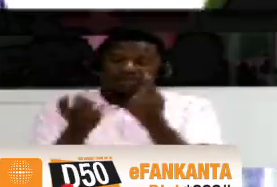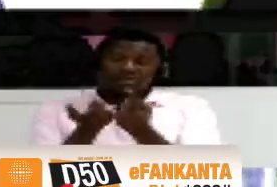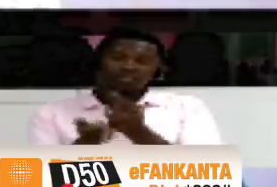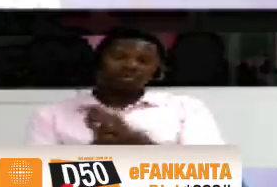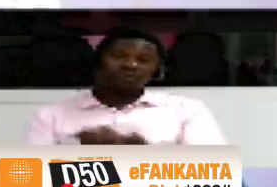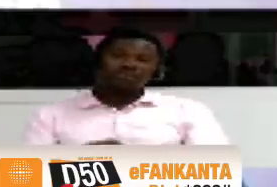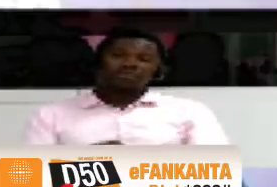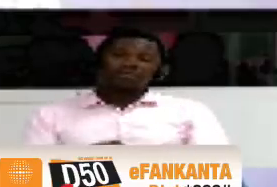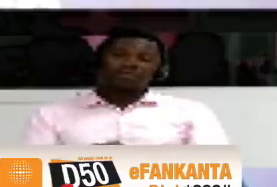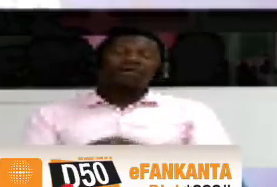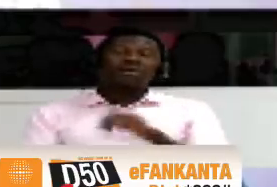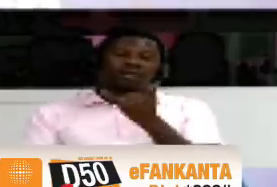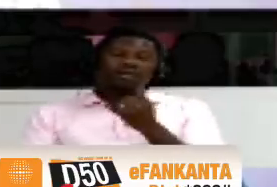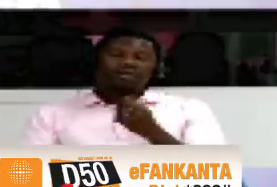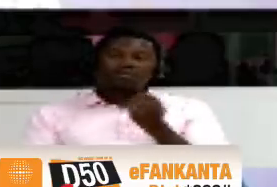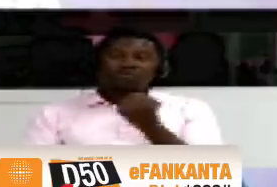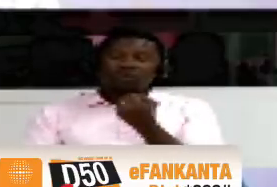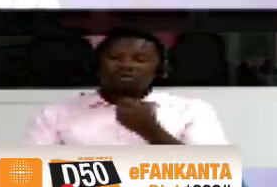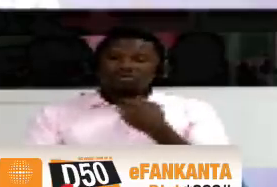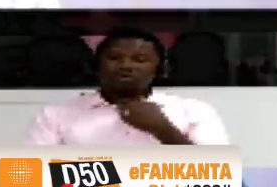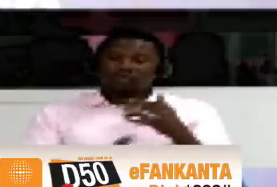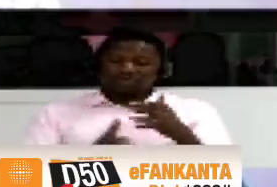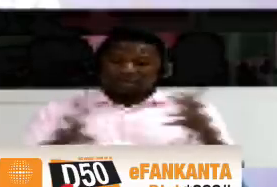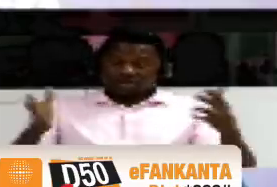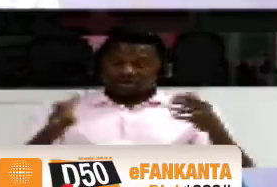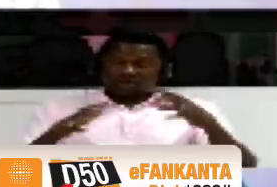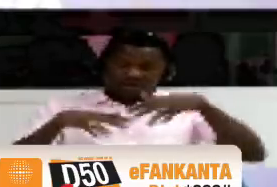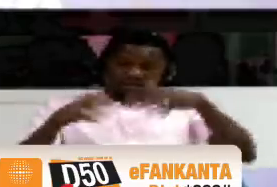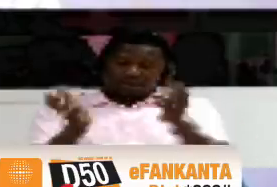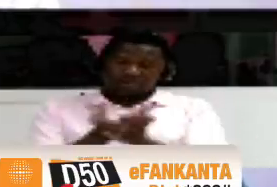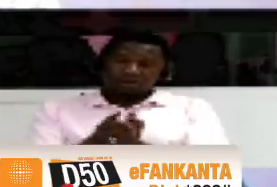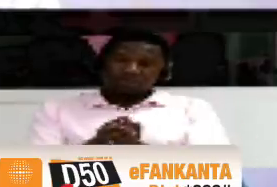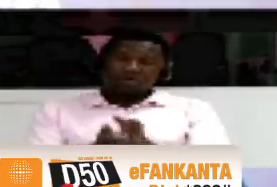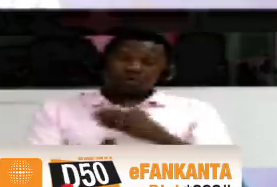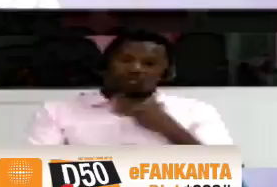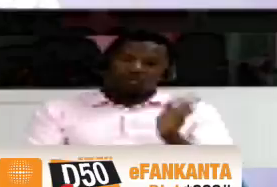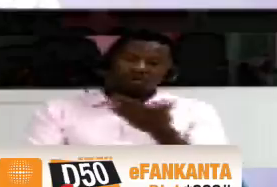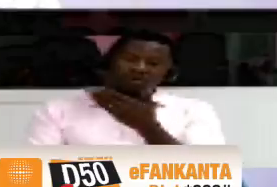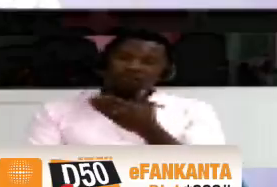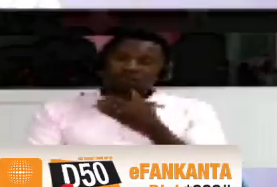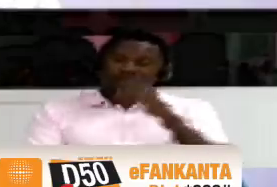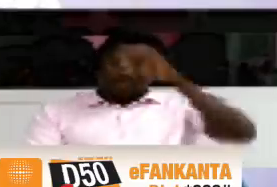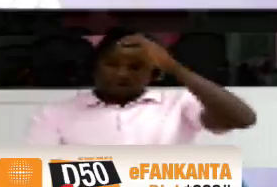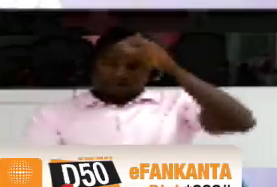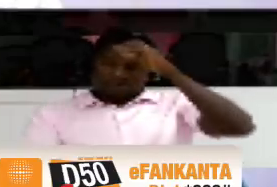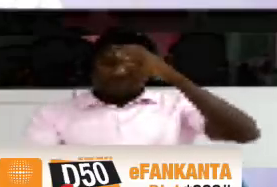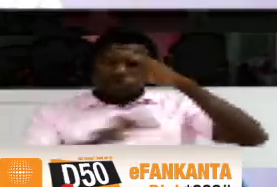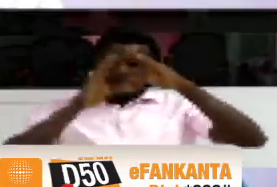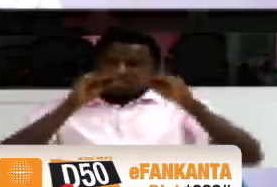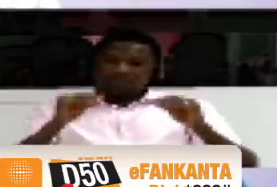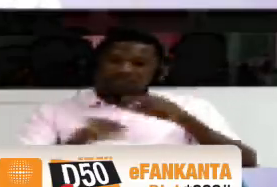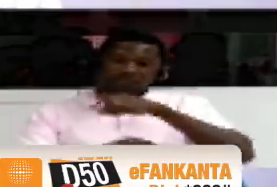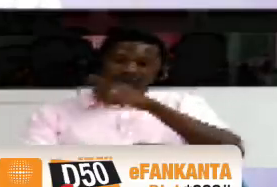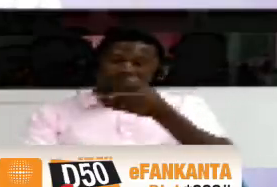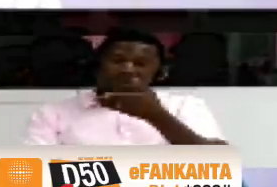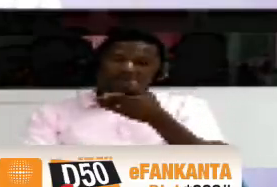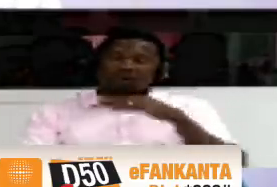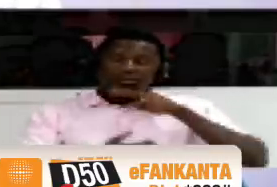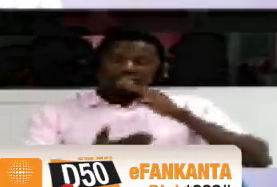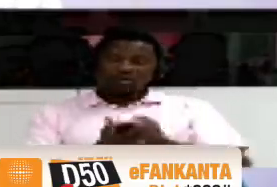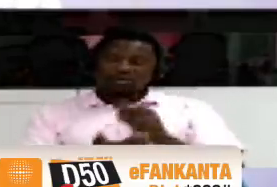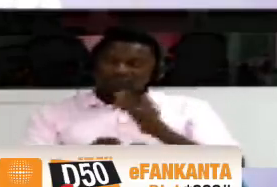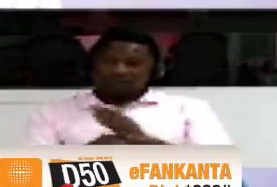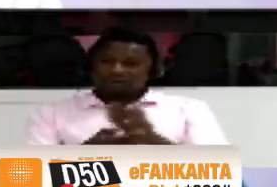of the size of the crowd. So we went to the commissioner's office. I believe before we even